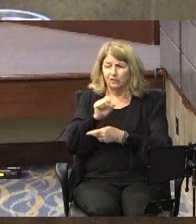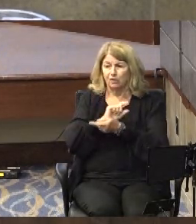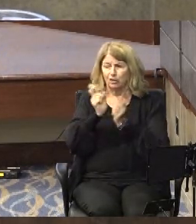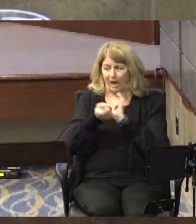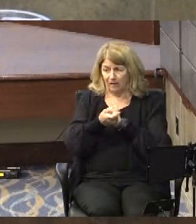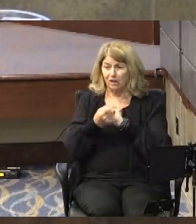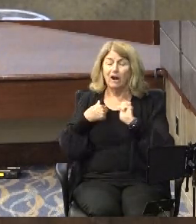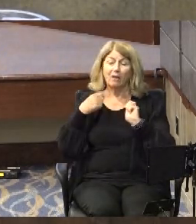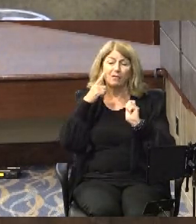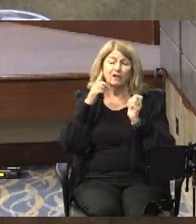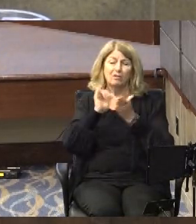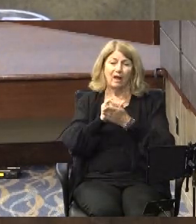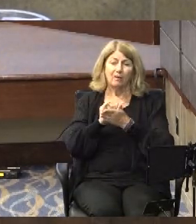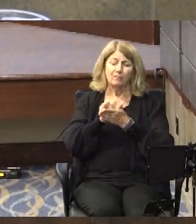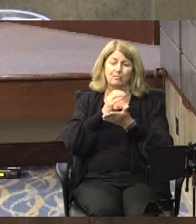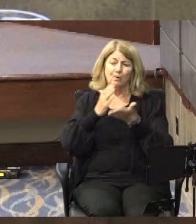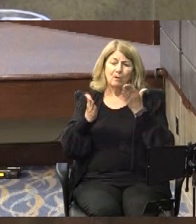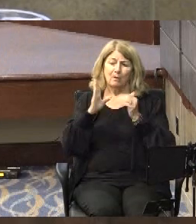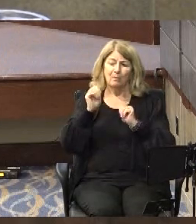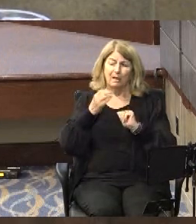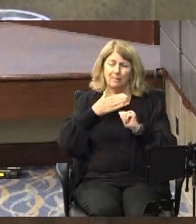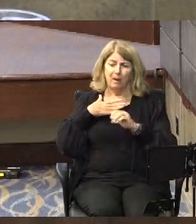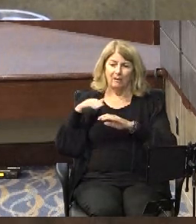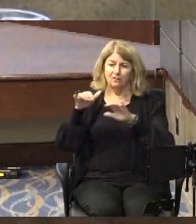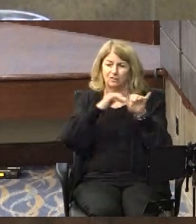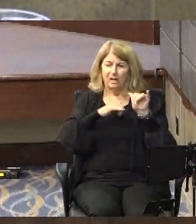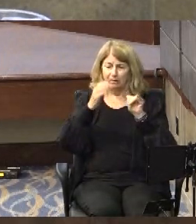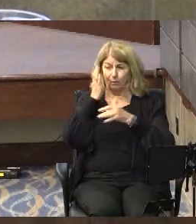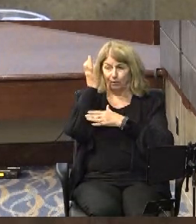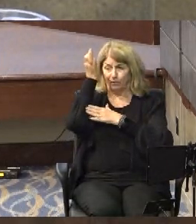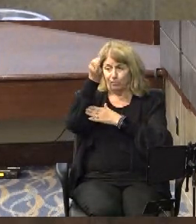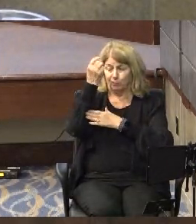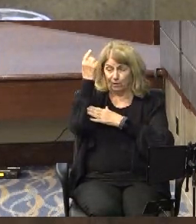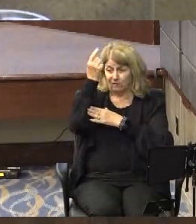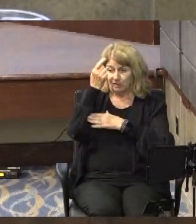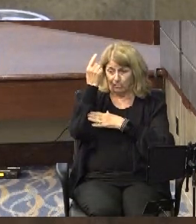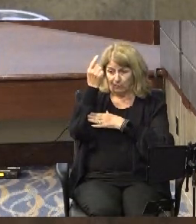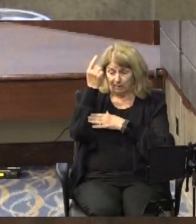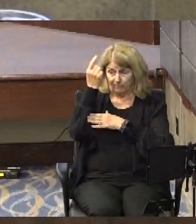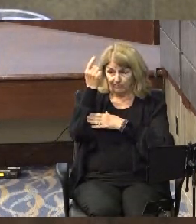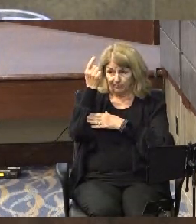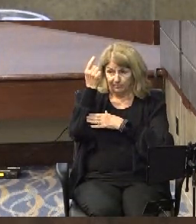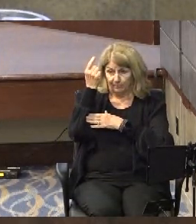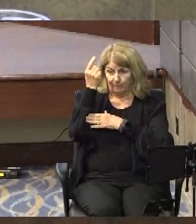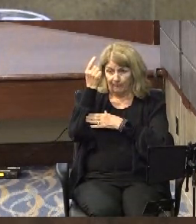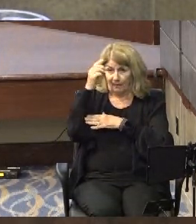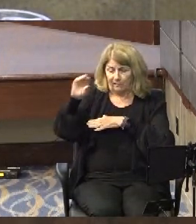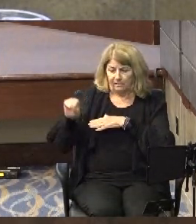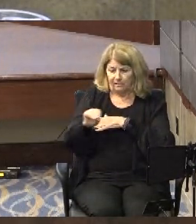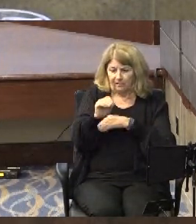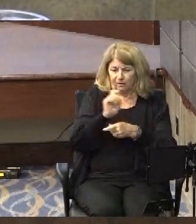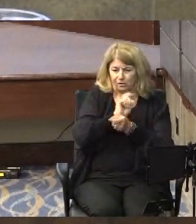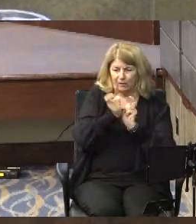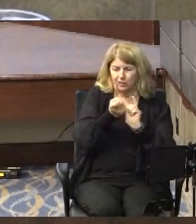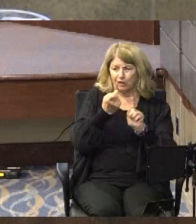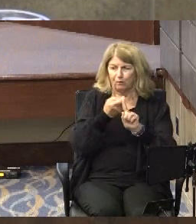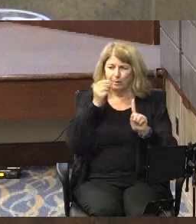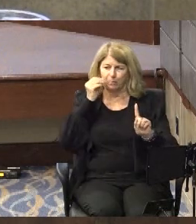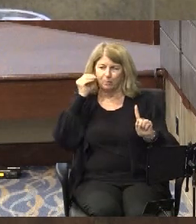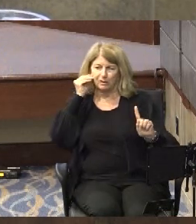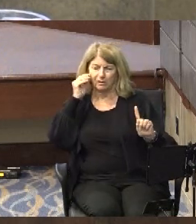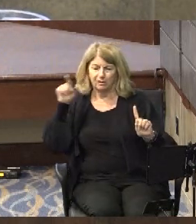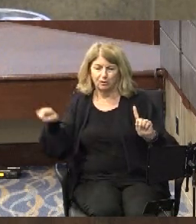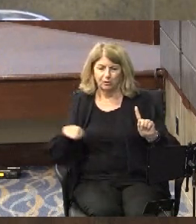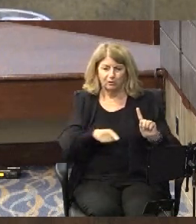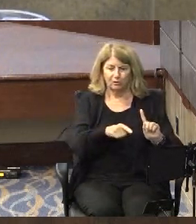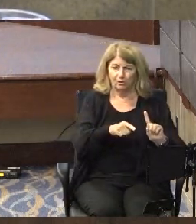I think that would probably be my standard for even considering taking something out of residential, whether the structure itself will go into